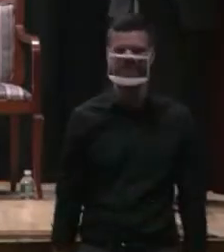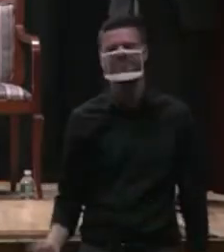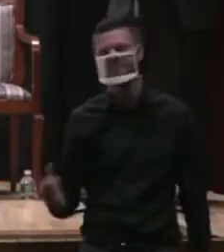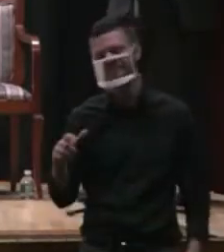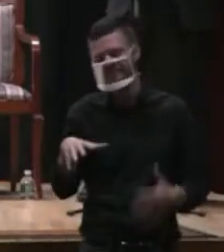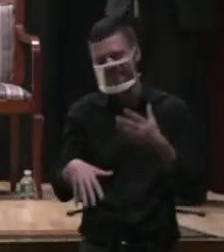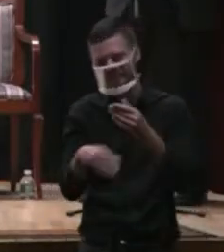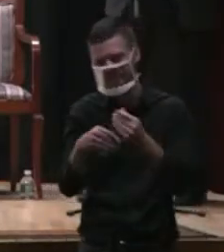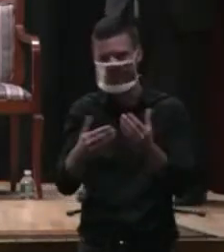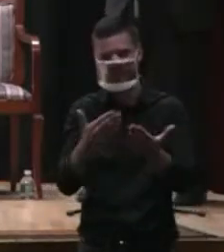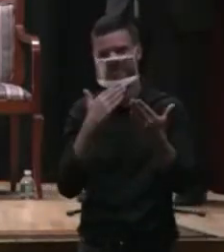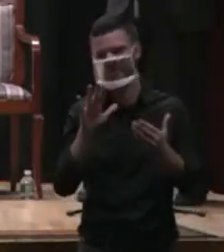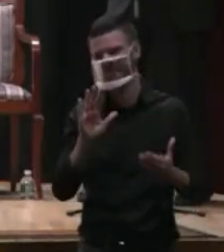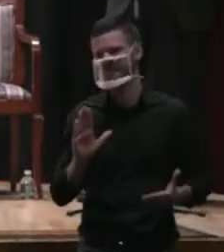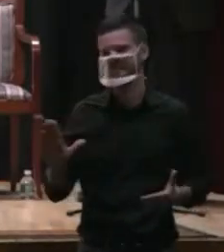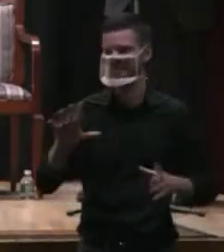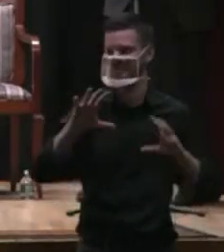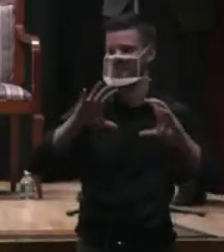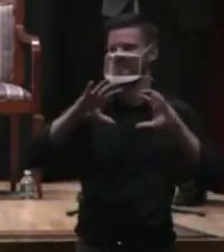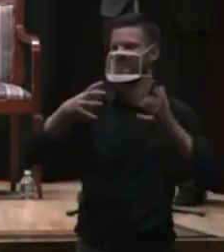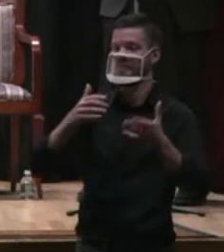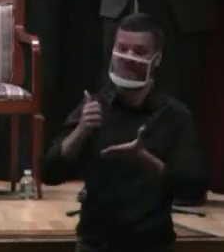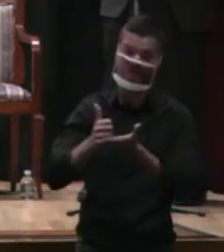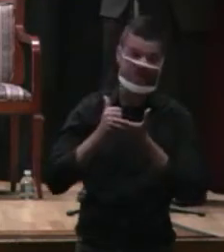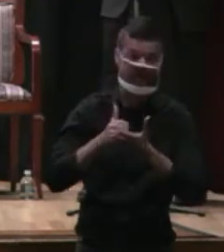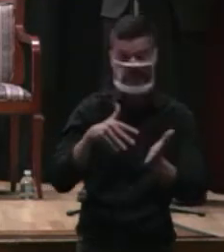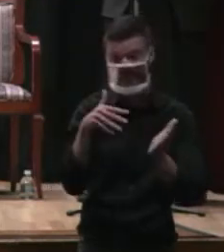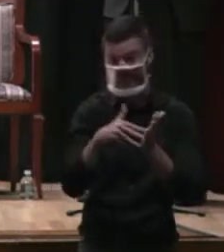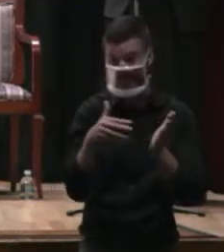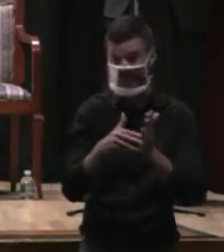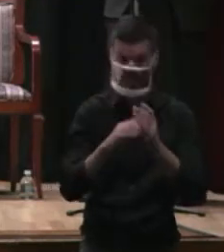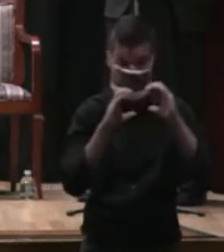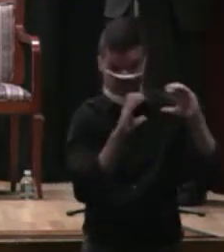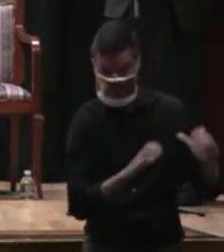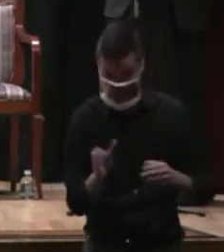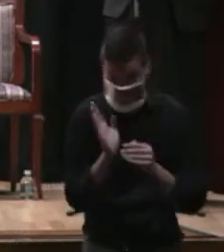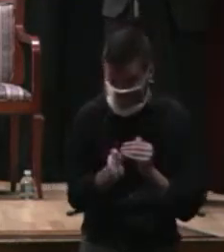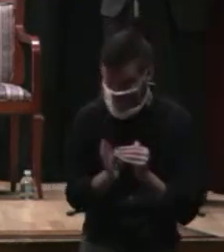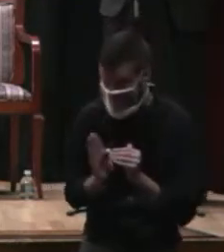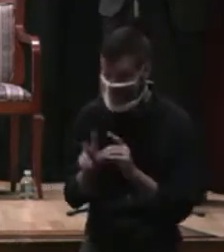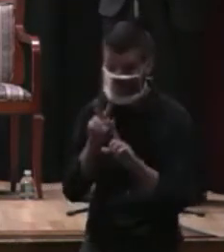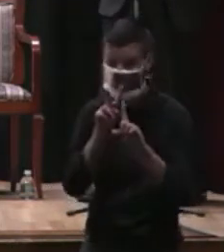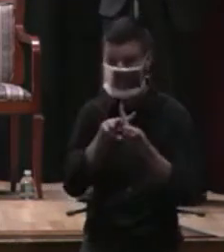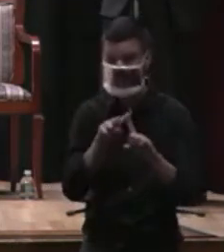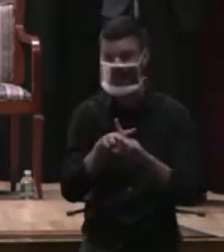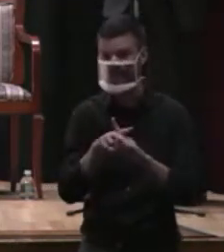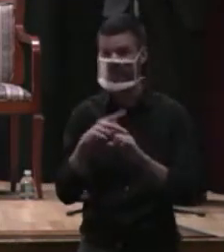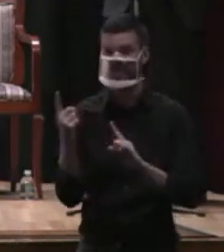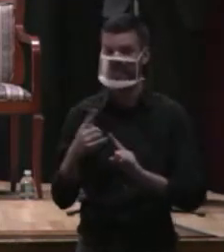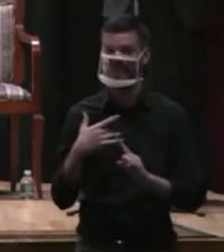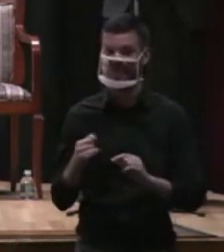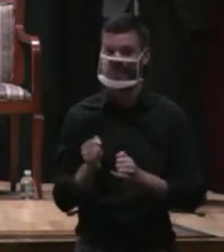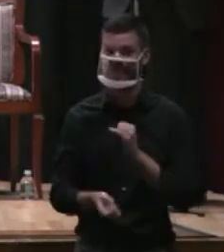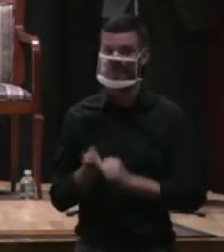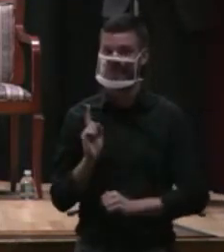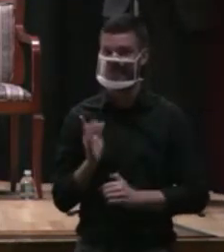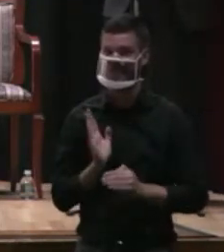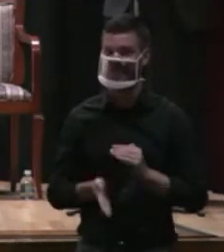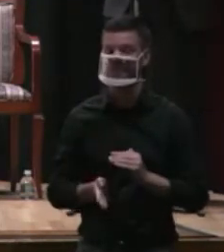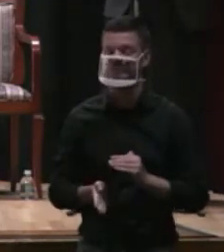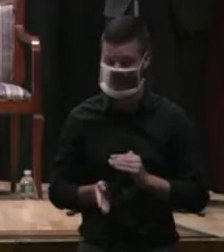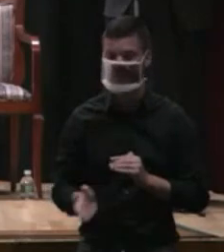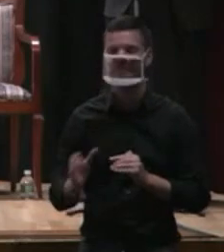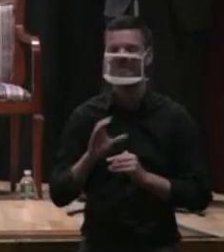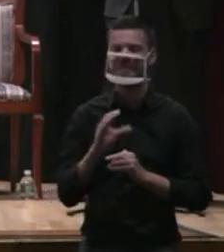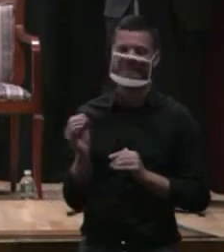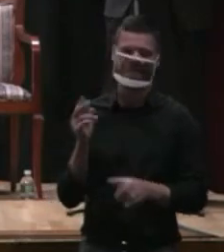she thanks her entire cohort for helping study, stay up late to finish assignments they all waited last minute to finish, and